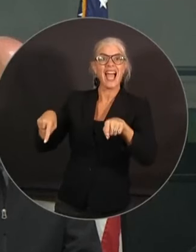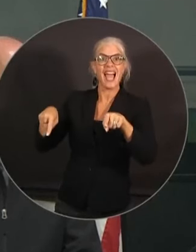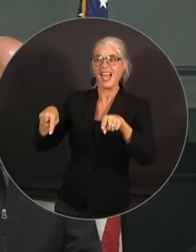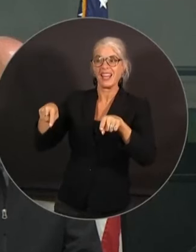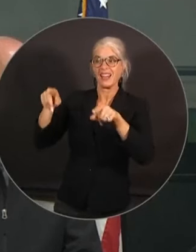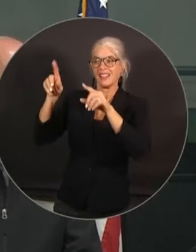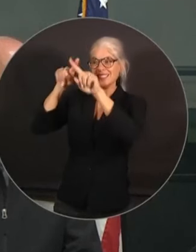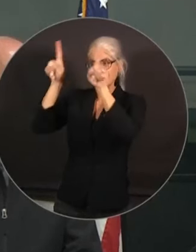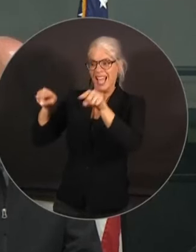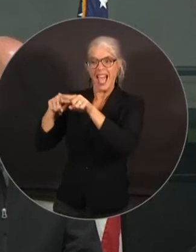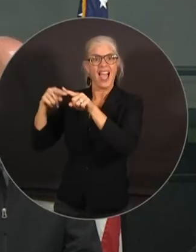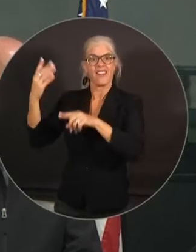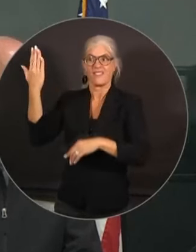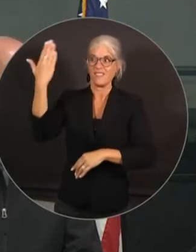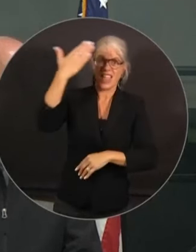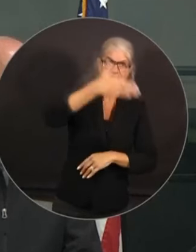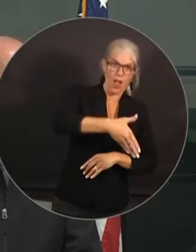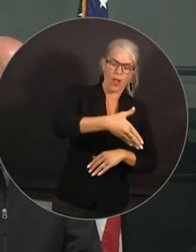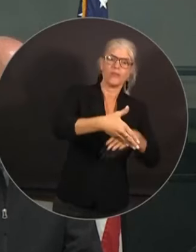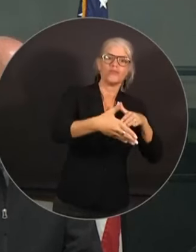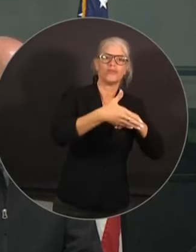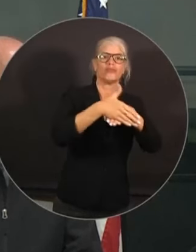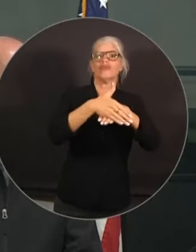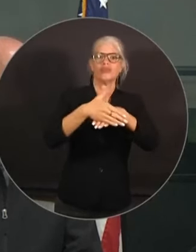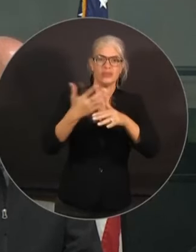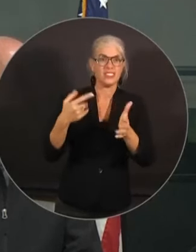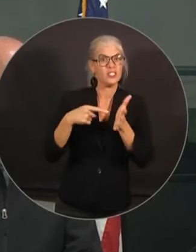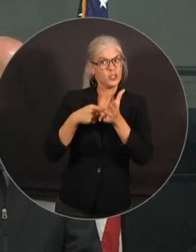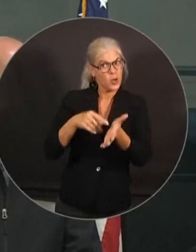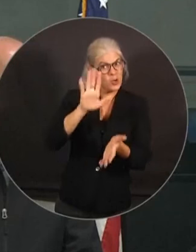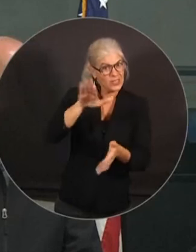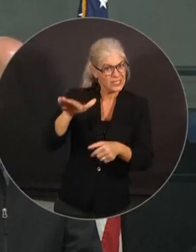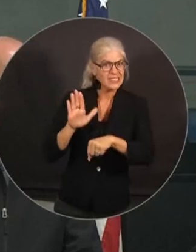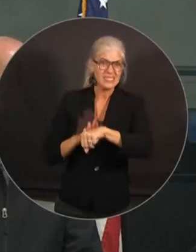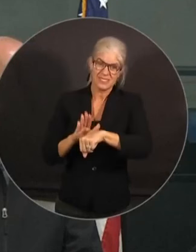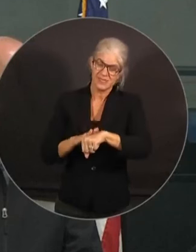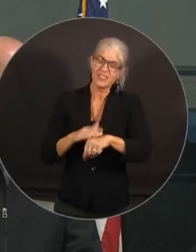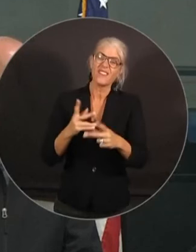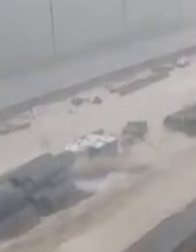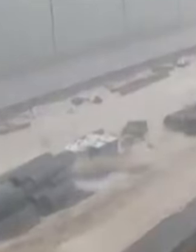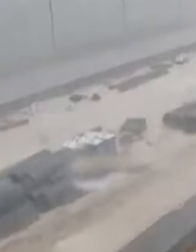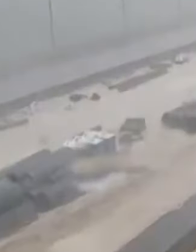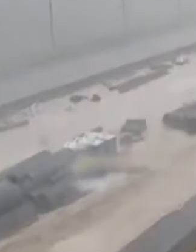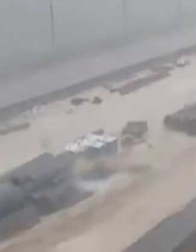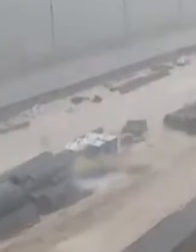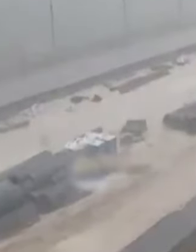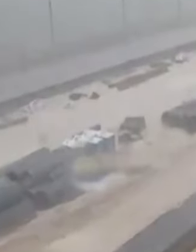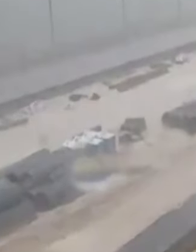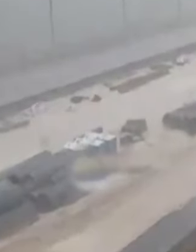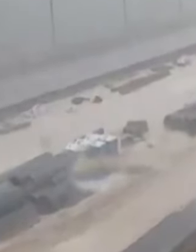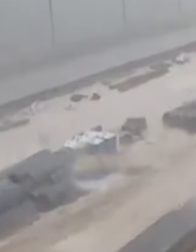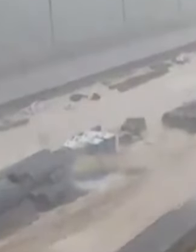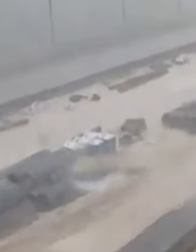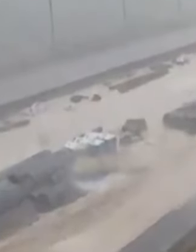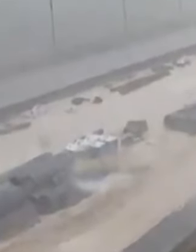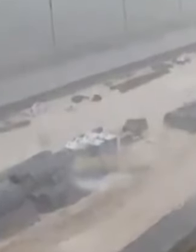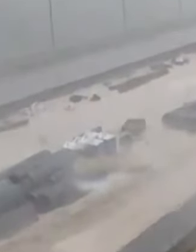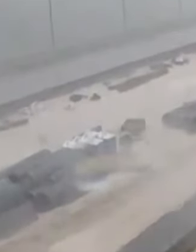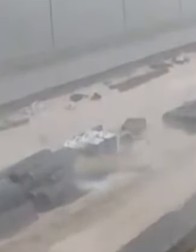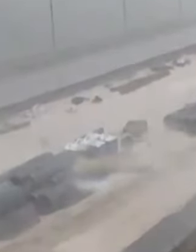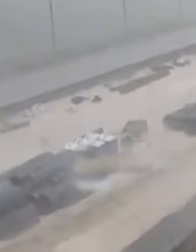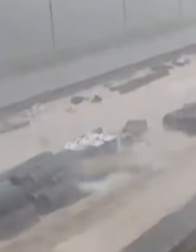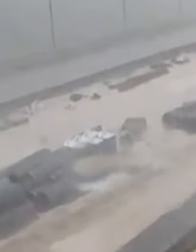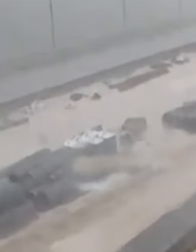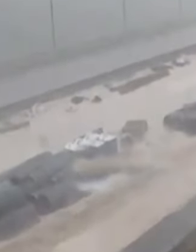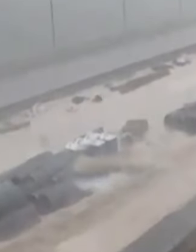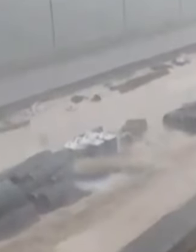.us. Authorities in Georgia reported two people killed in a possible tornado in South Georgia Florida the storm approached